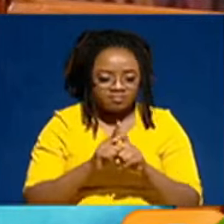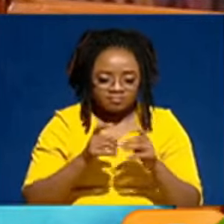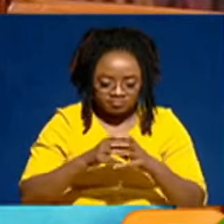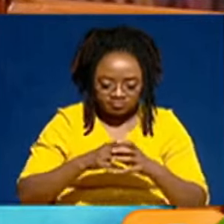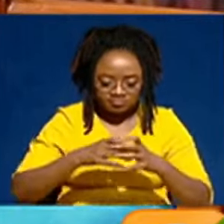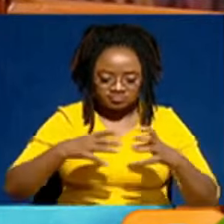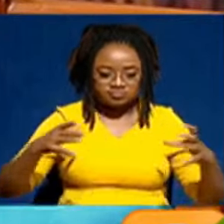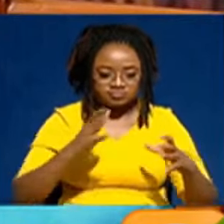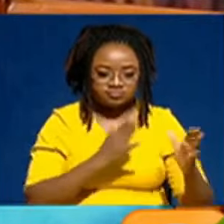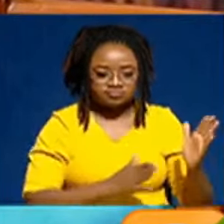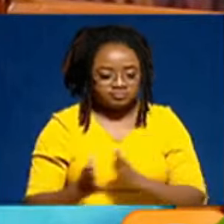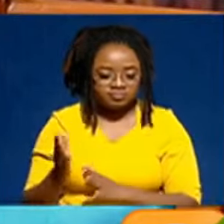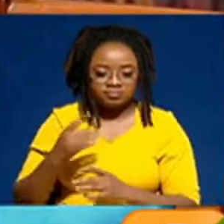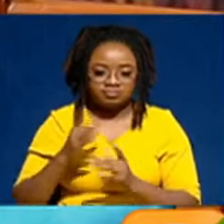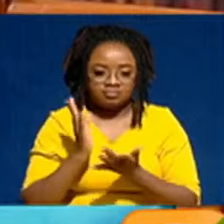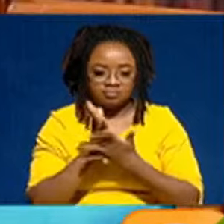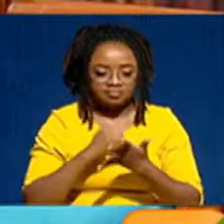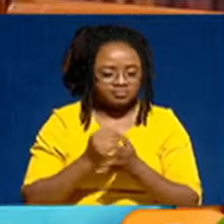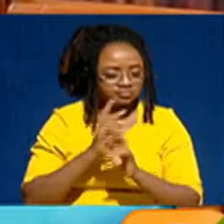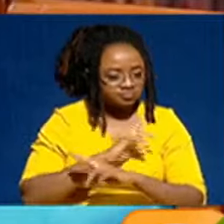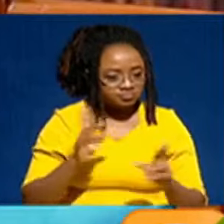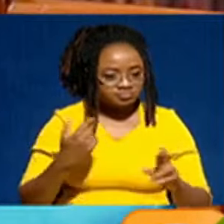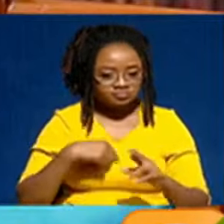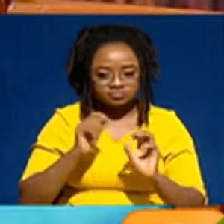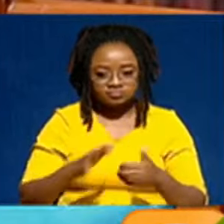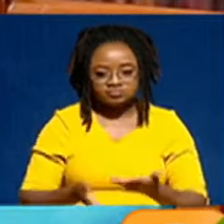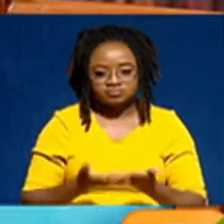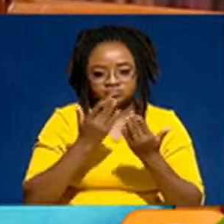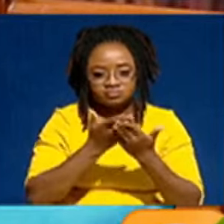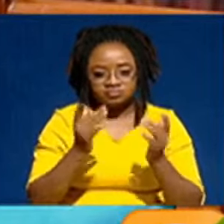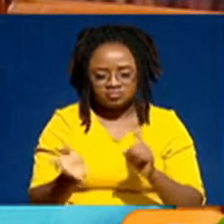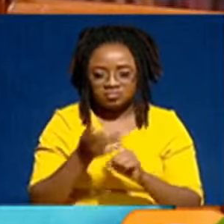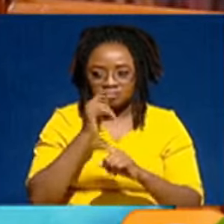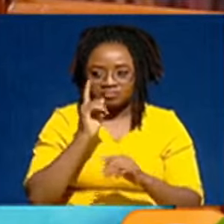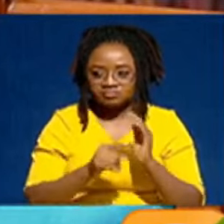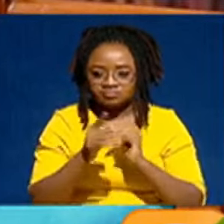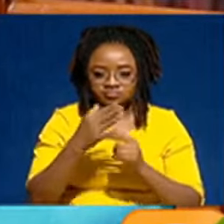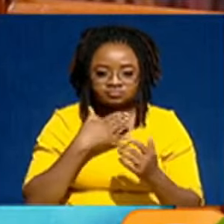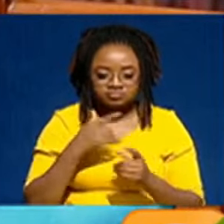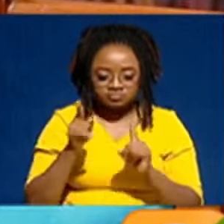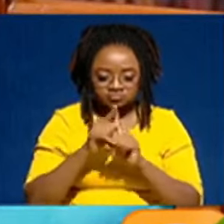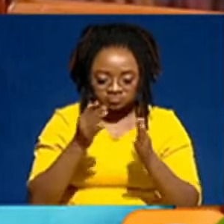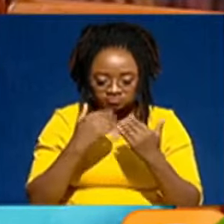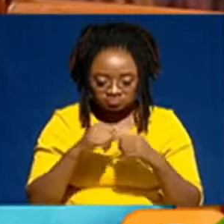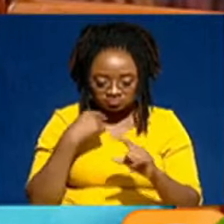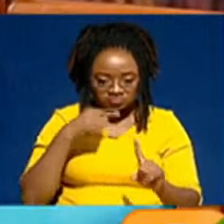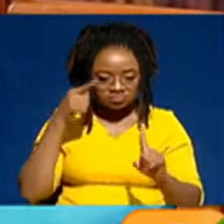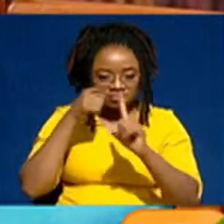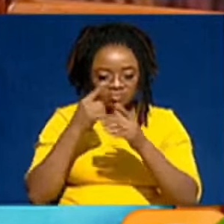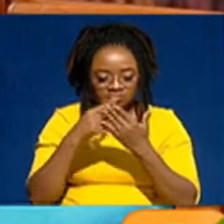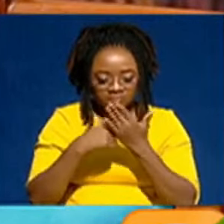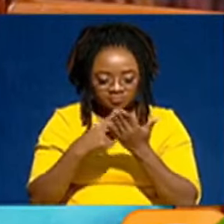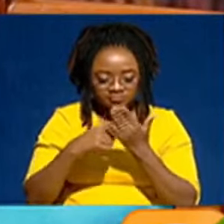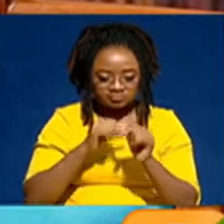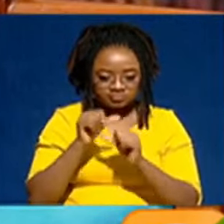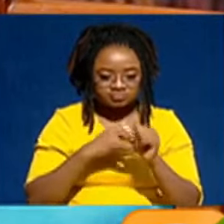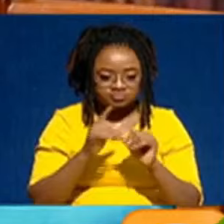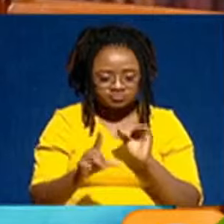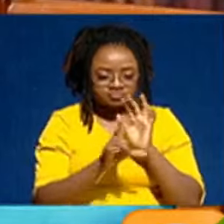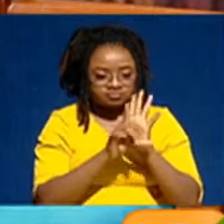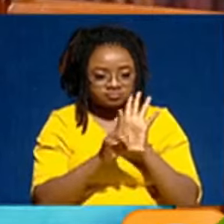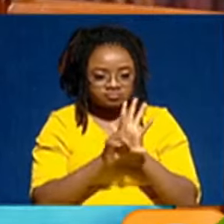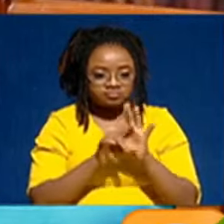department in the county to assist him to do the same. Last but not least is to talk about things to do with the legislation and things